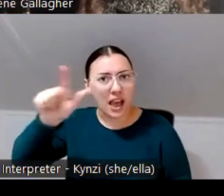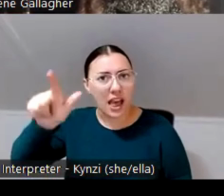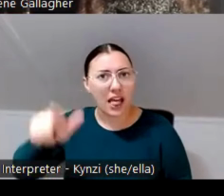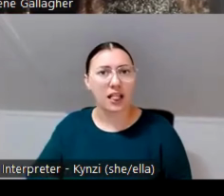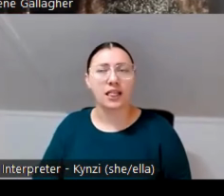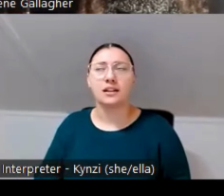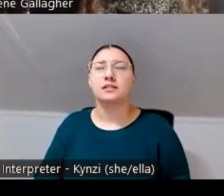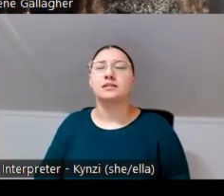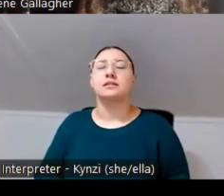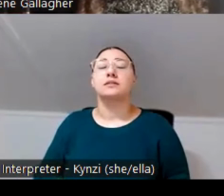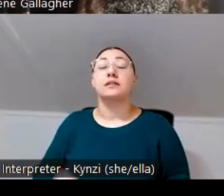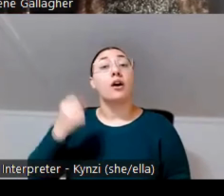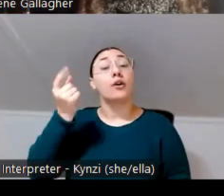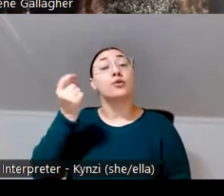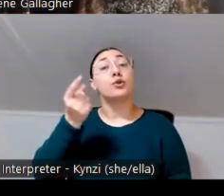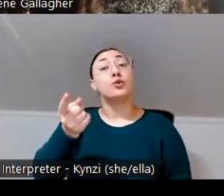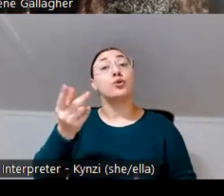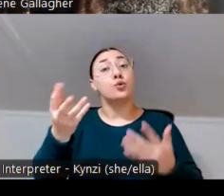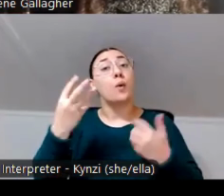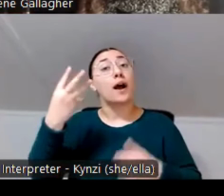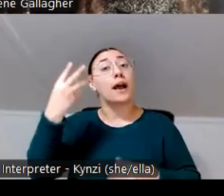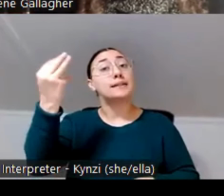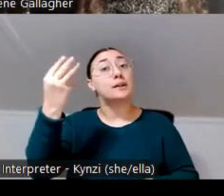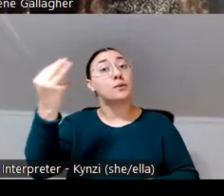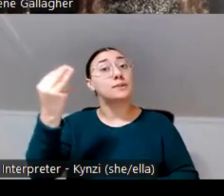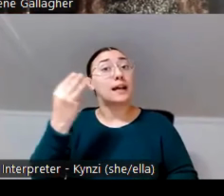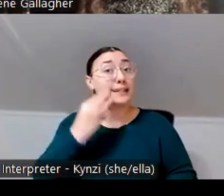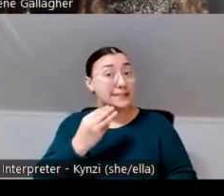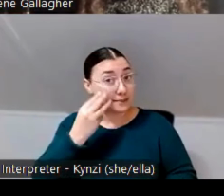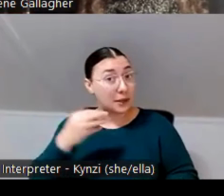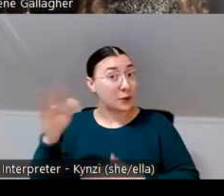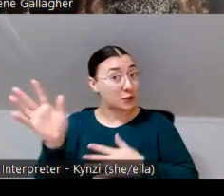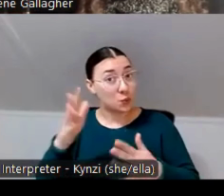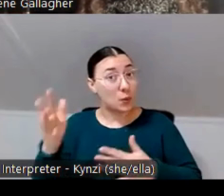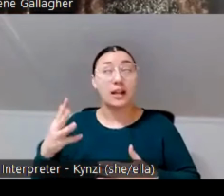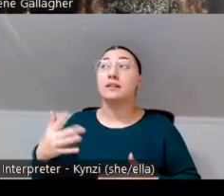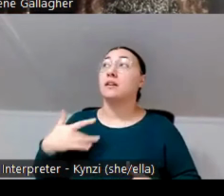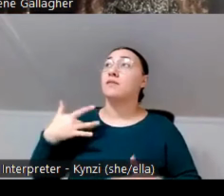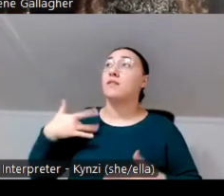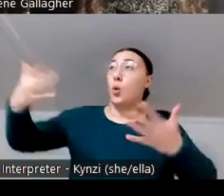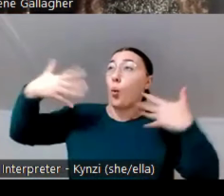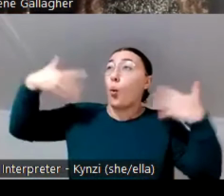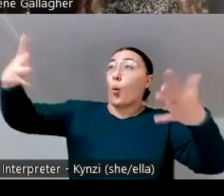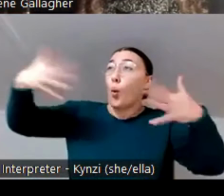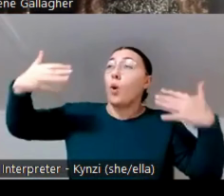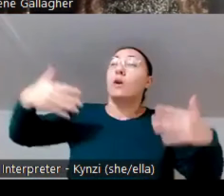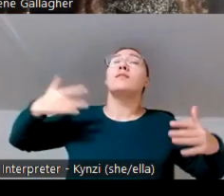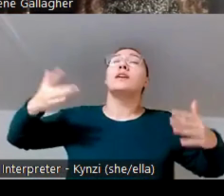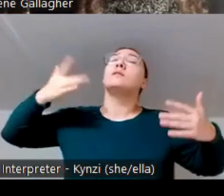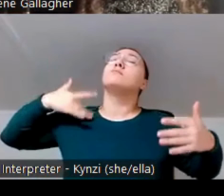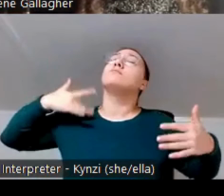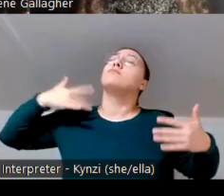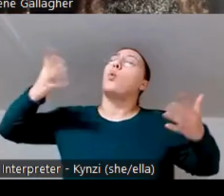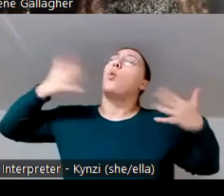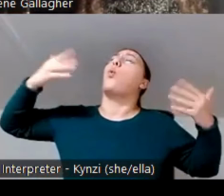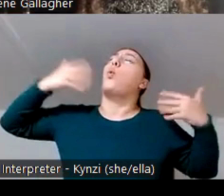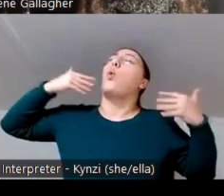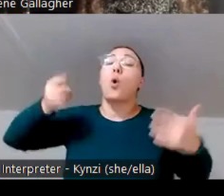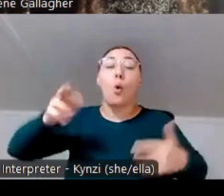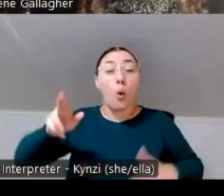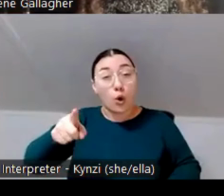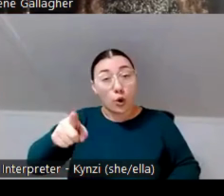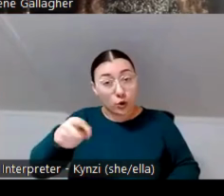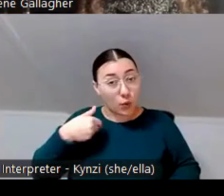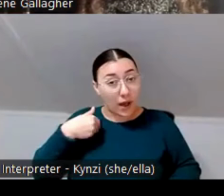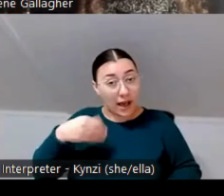on a windy day and feel the wind on your face. Or you can have a fan indoors and have